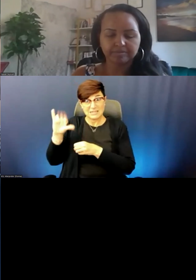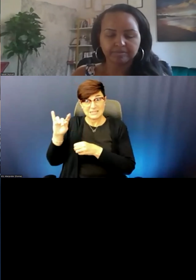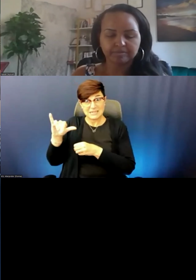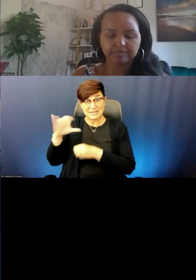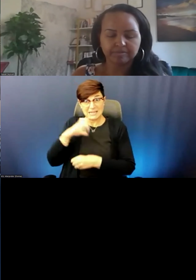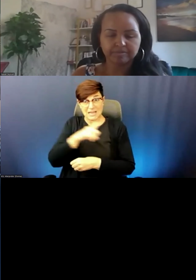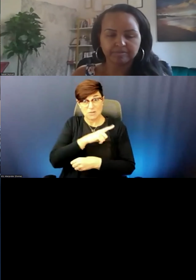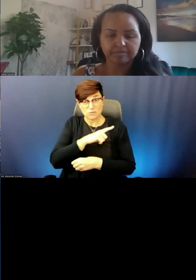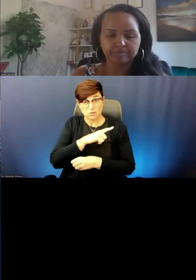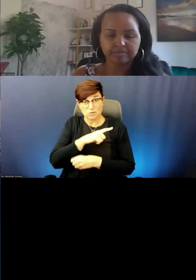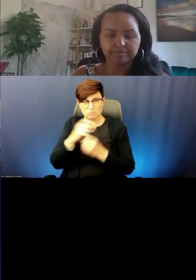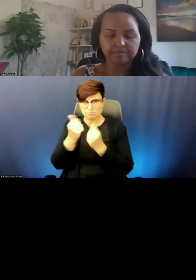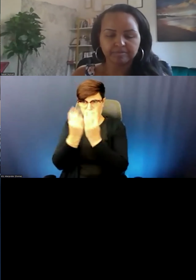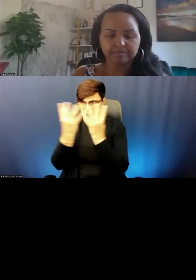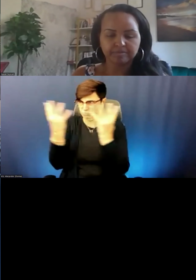running against each other.